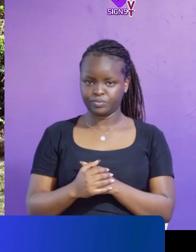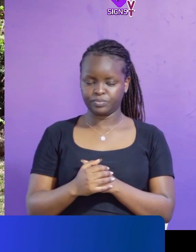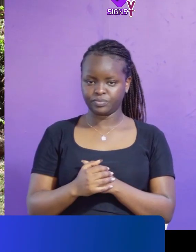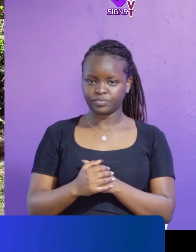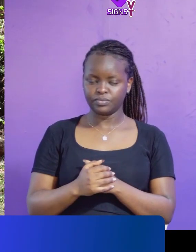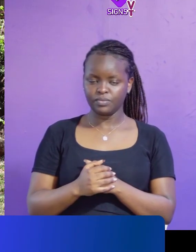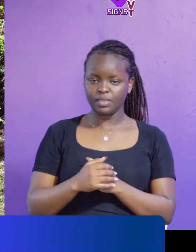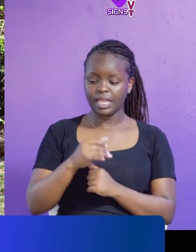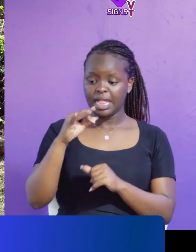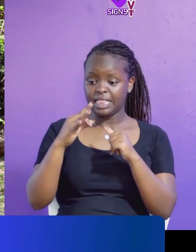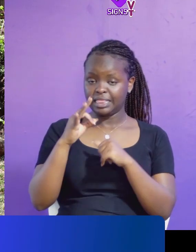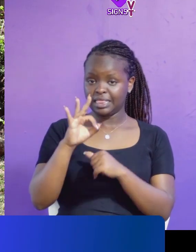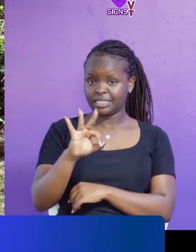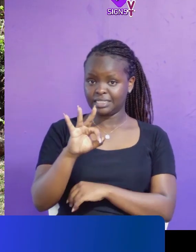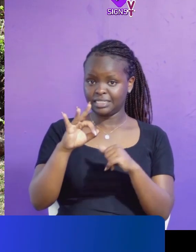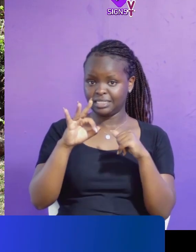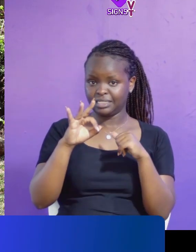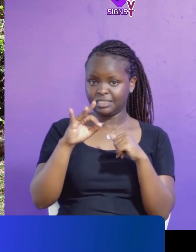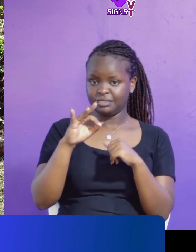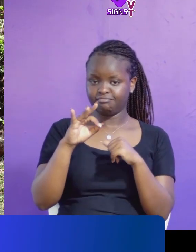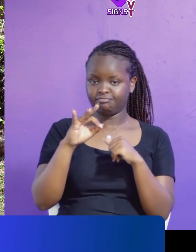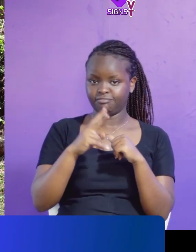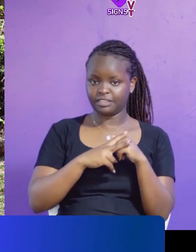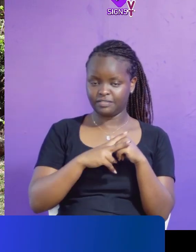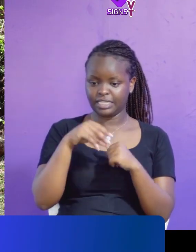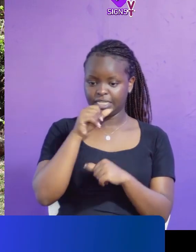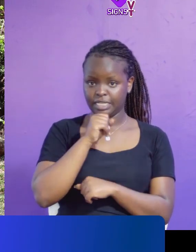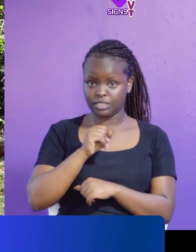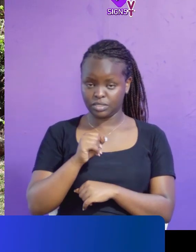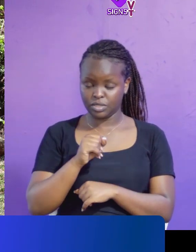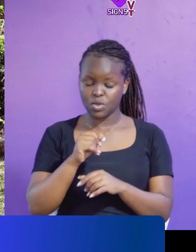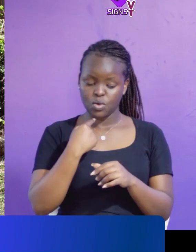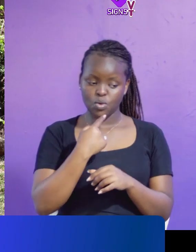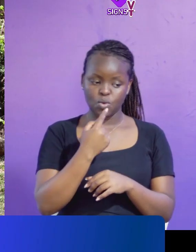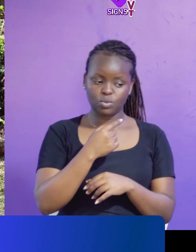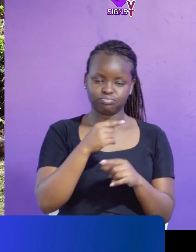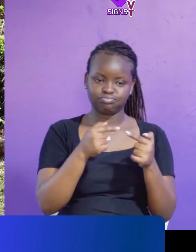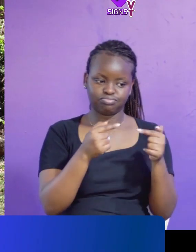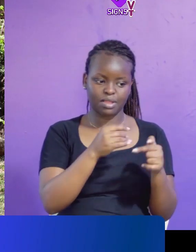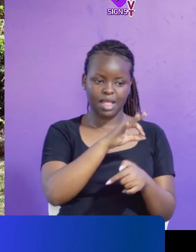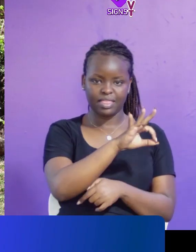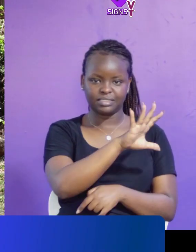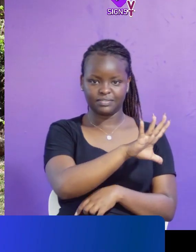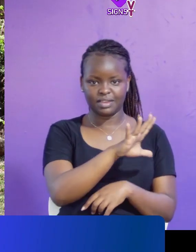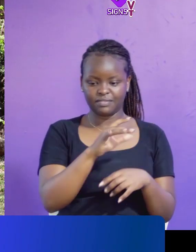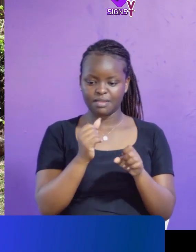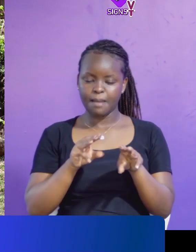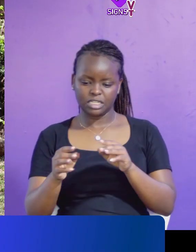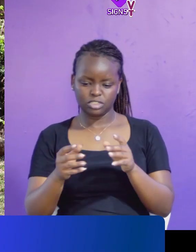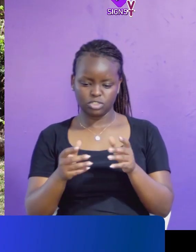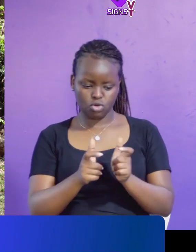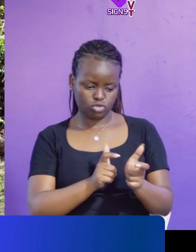years old or older than Canelo Alvarez, who is 35 years old, he managed to control the distance, landed